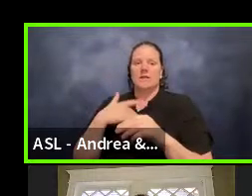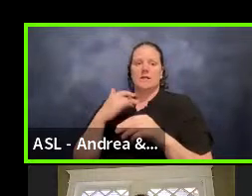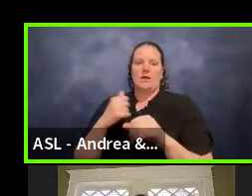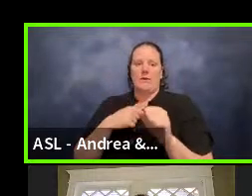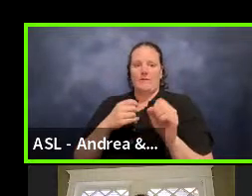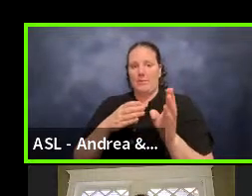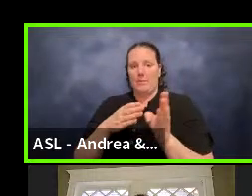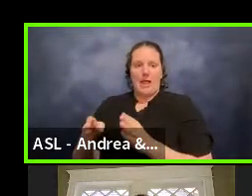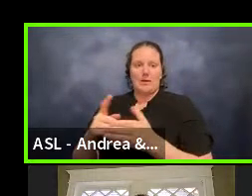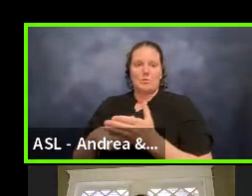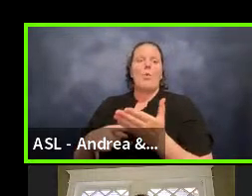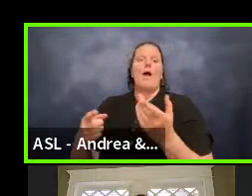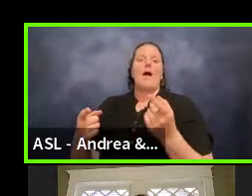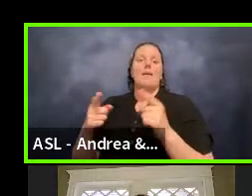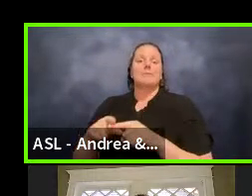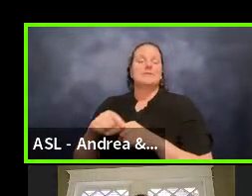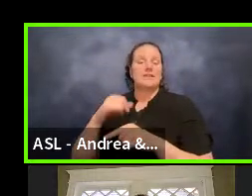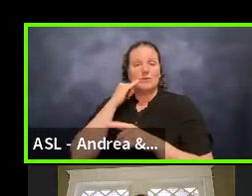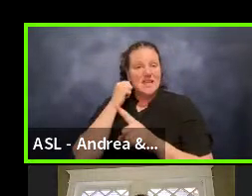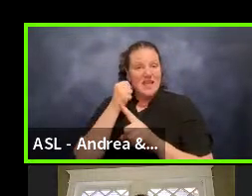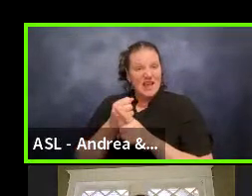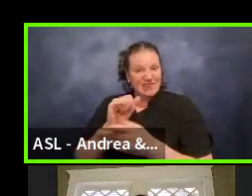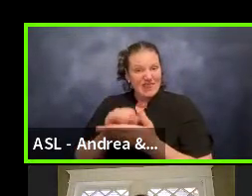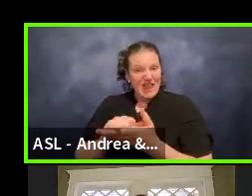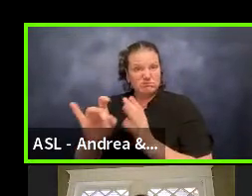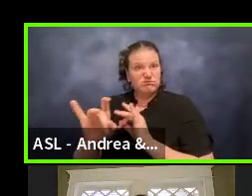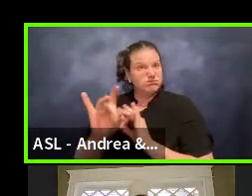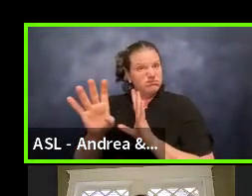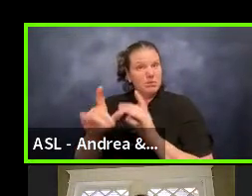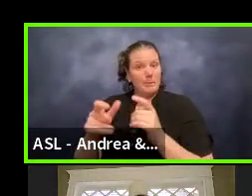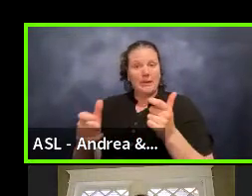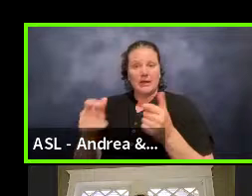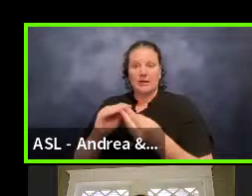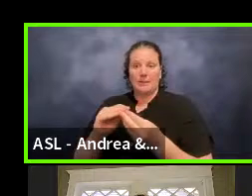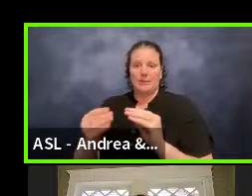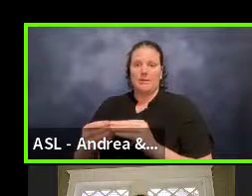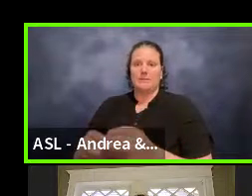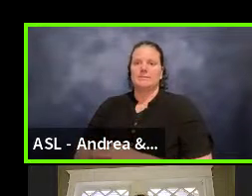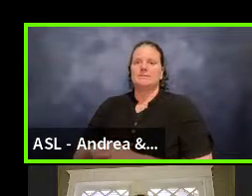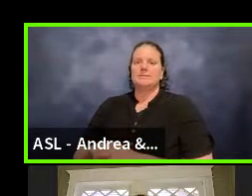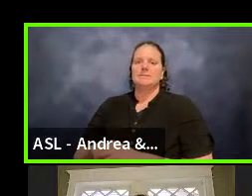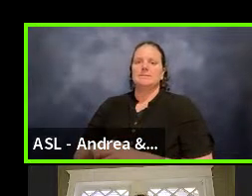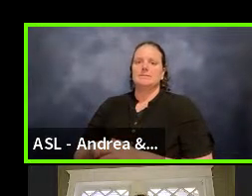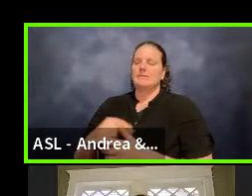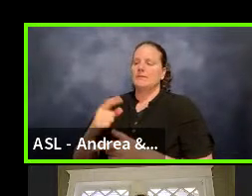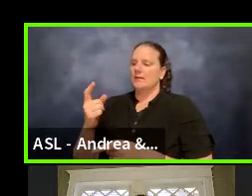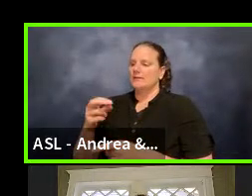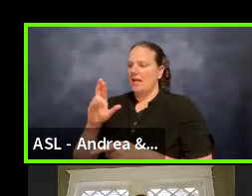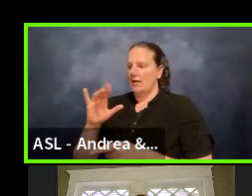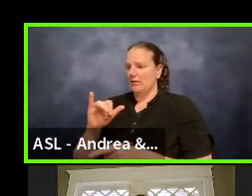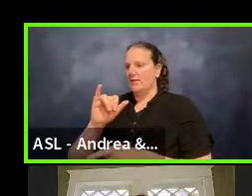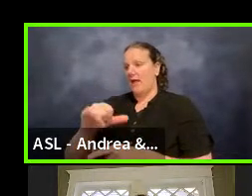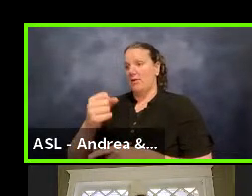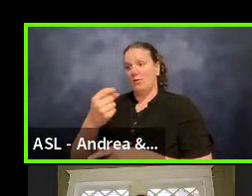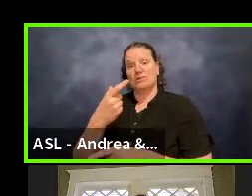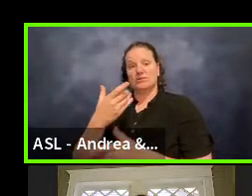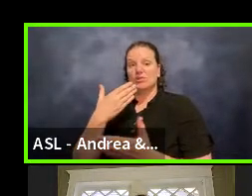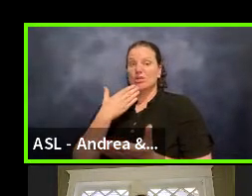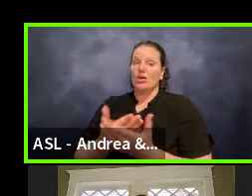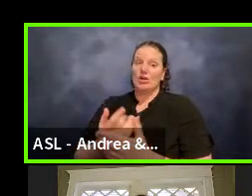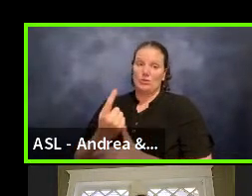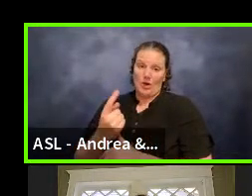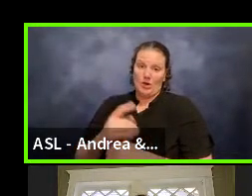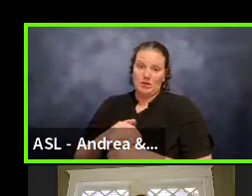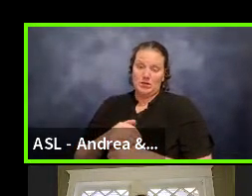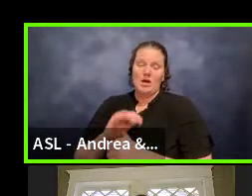for what happens if we do hit those really gnarly big numbers. So Zachary, it's a great question. So it was